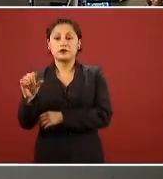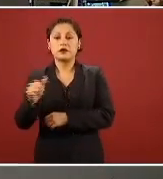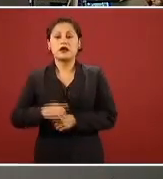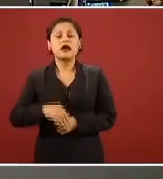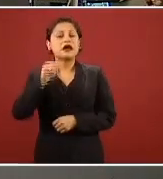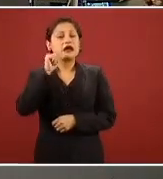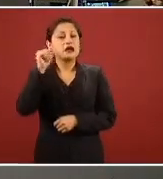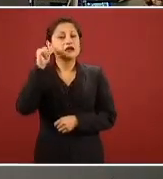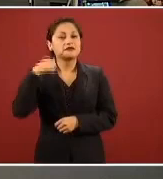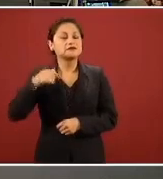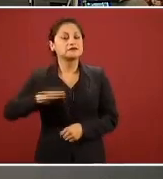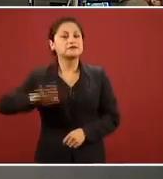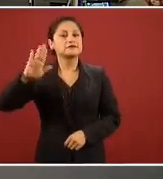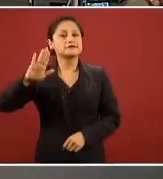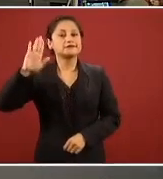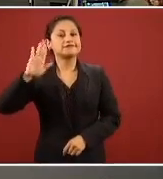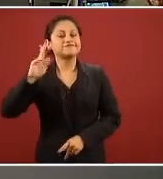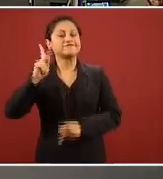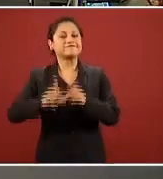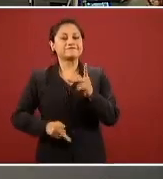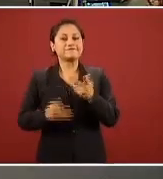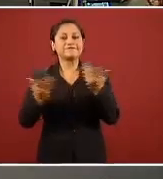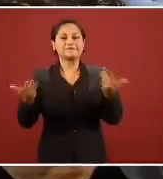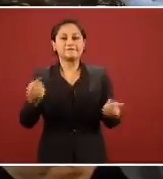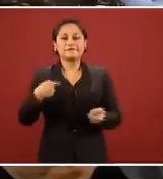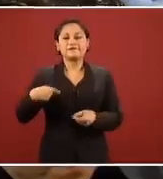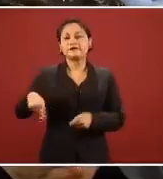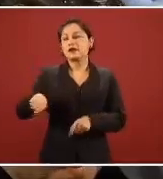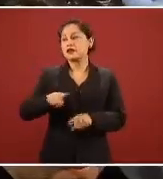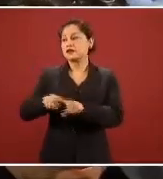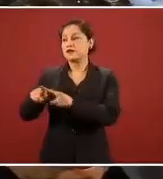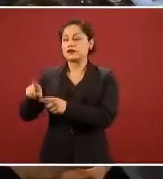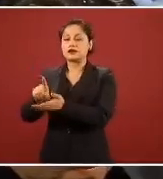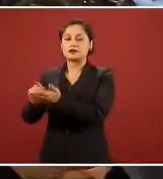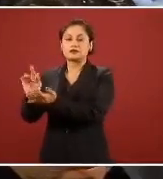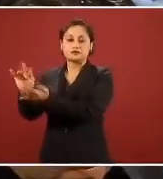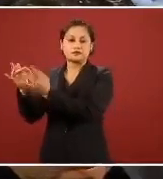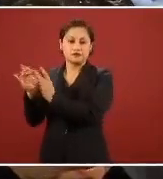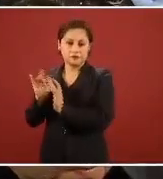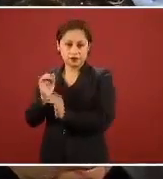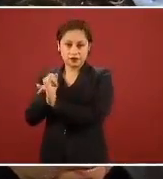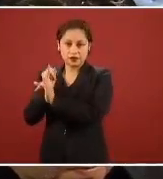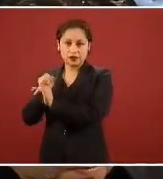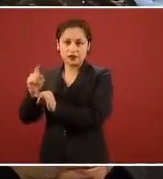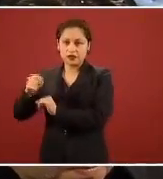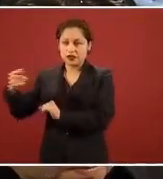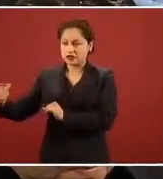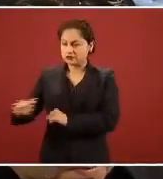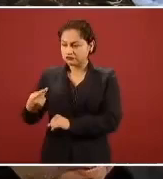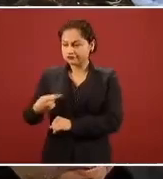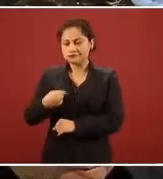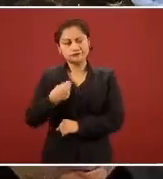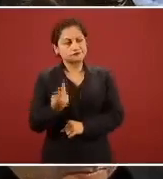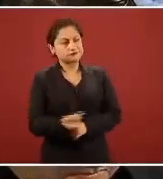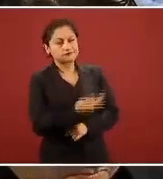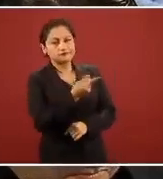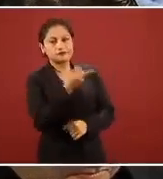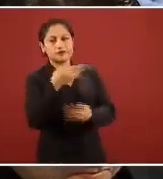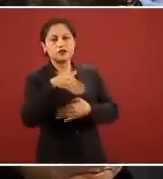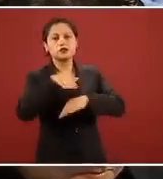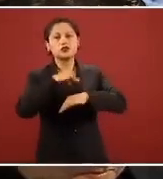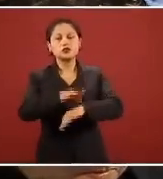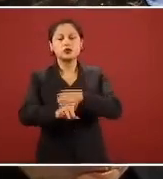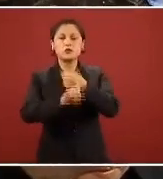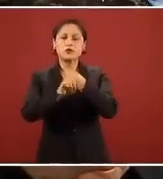una pregunta para usted de nuestros amigos de las redes sociales. Preguntan qué opina usted sobre el caso Lozoya, si